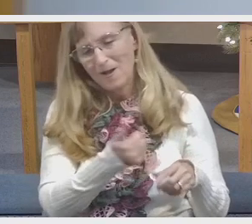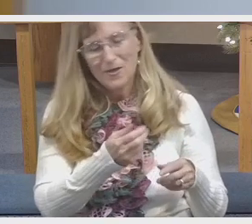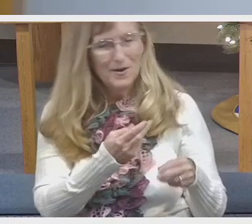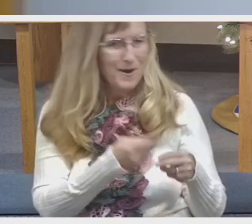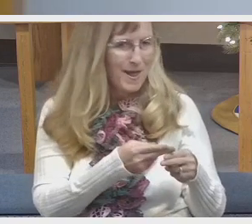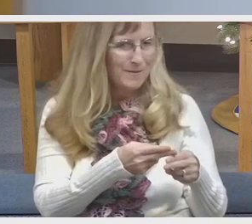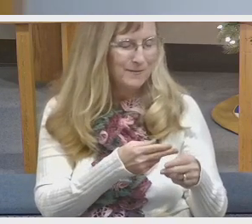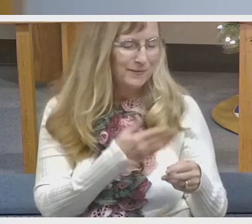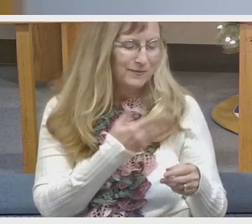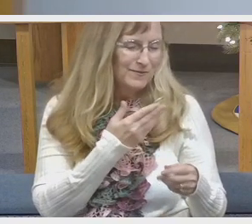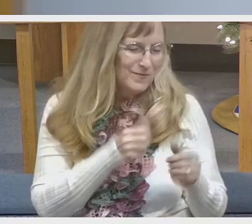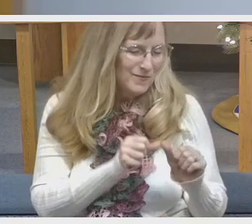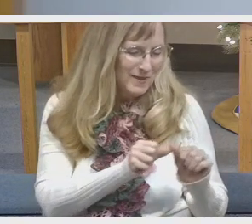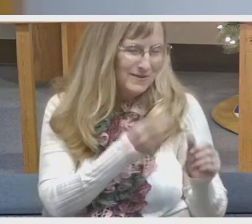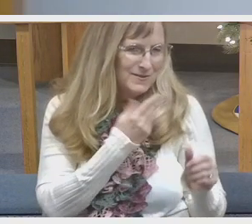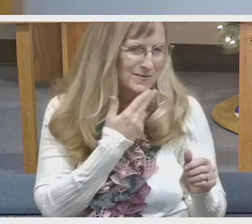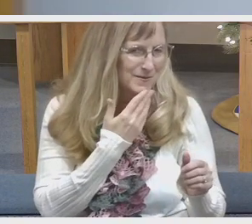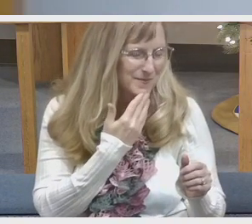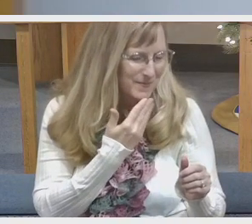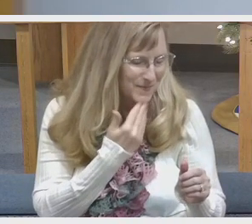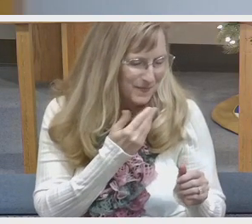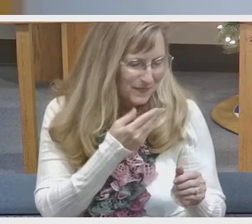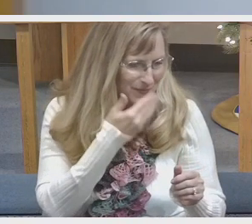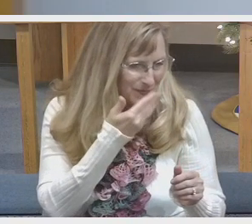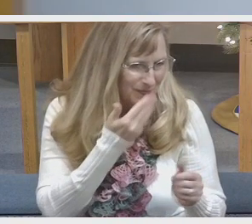still smell like a rose.